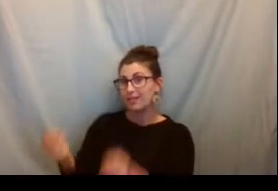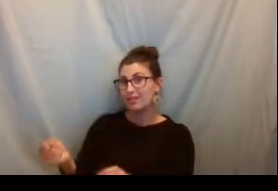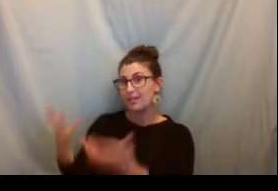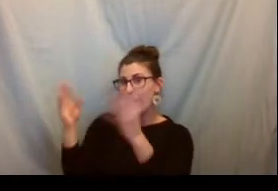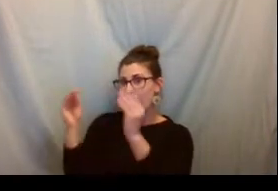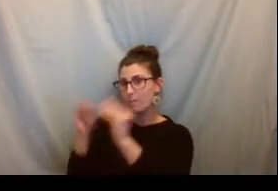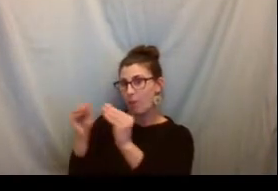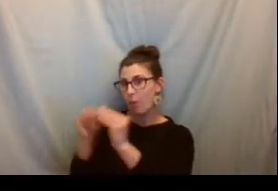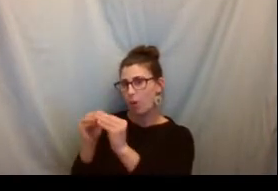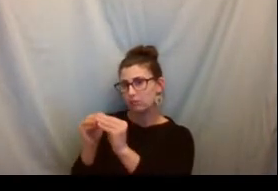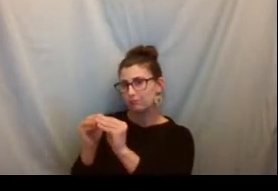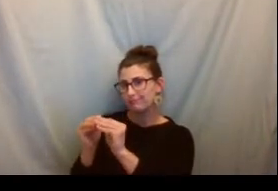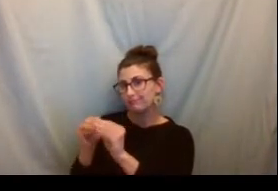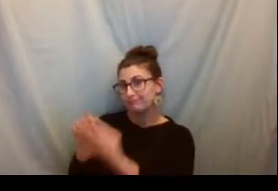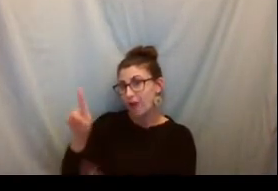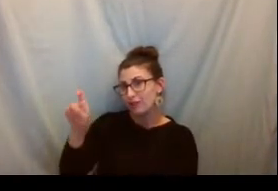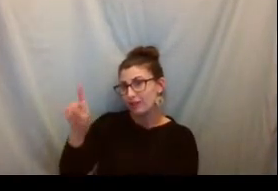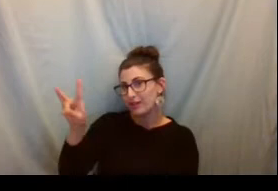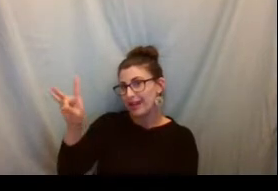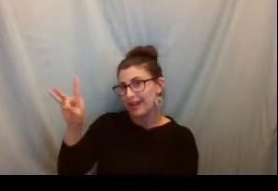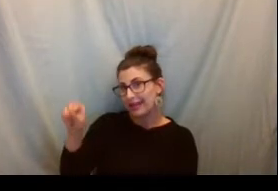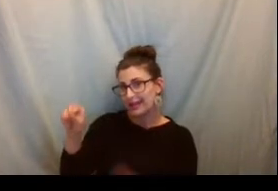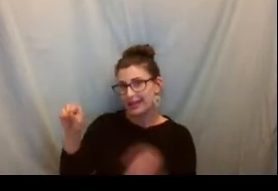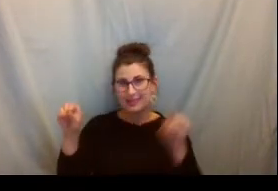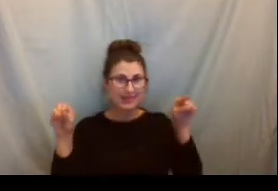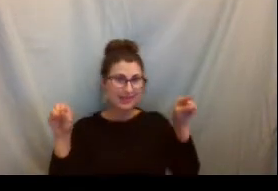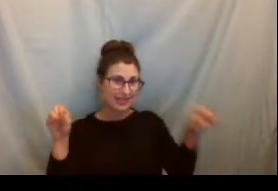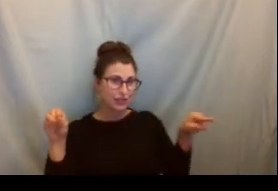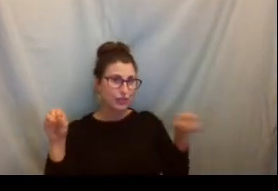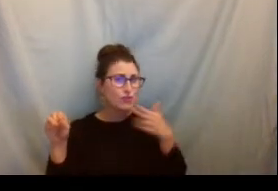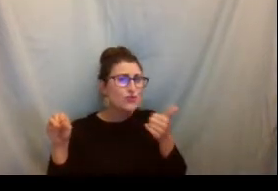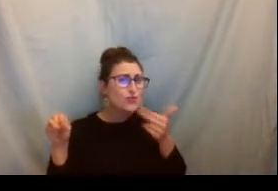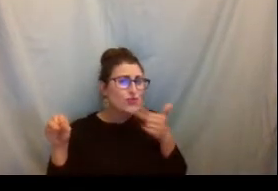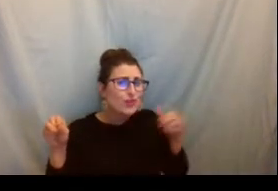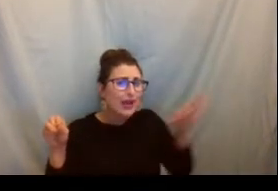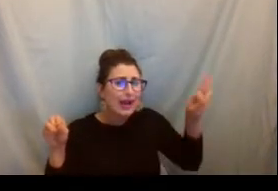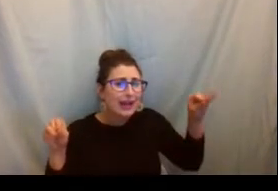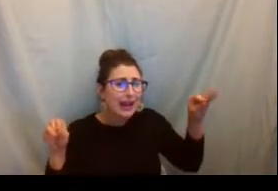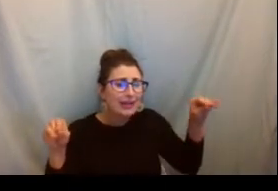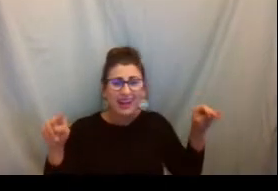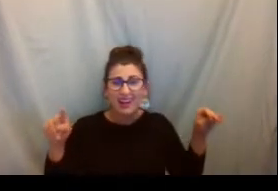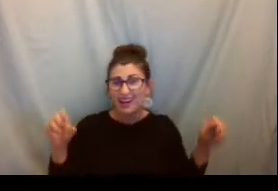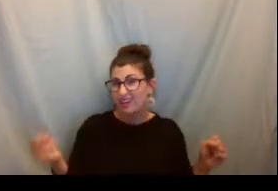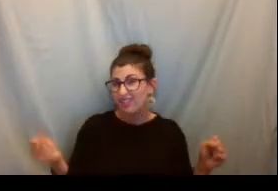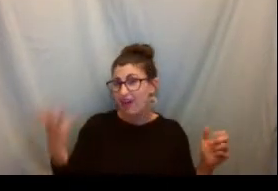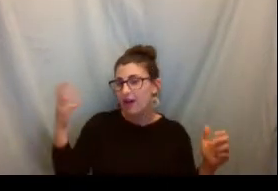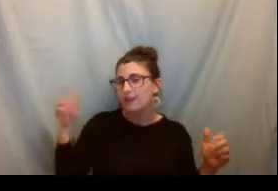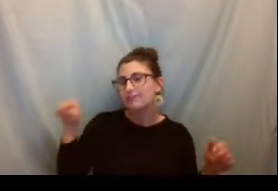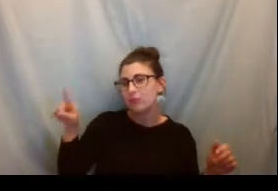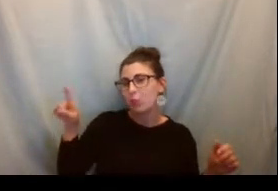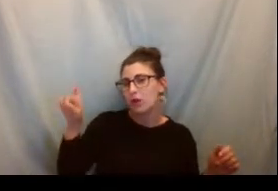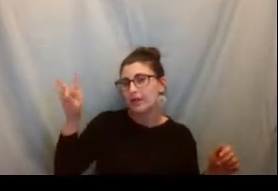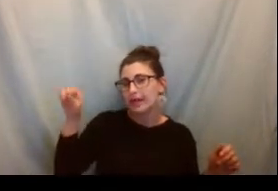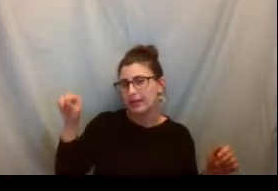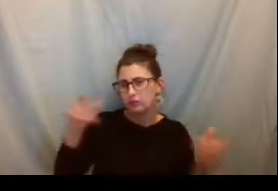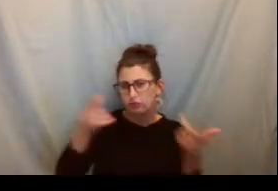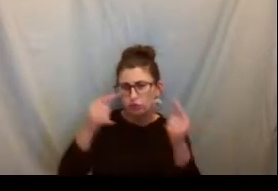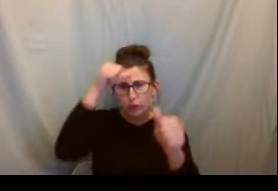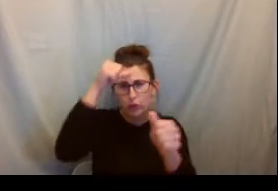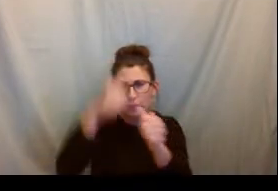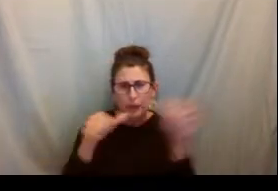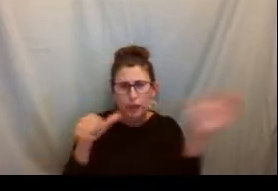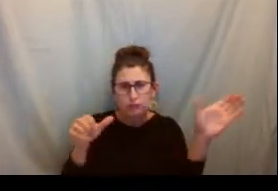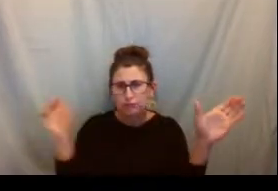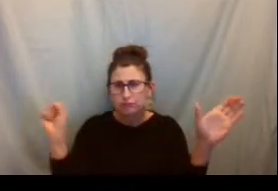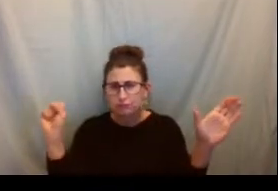more degrees, 180. This one has 90 degrees. This is 180 degrees.